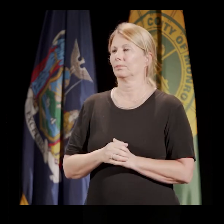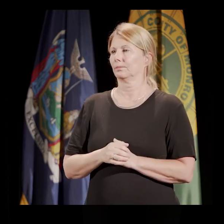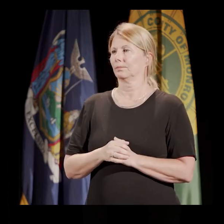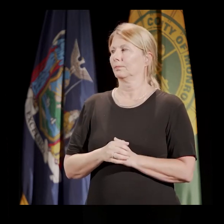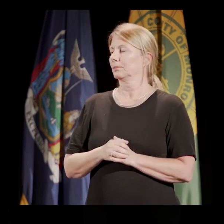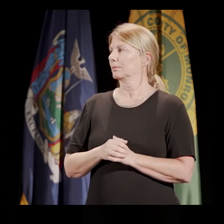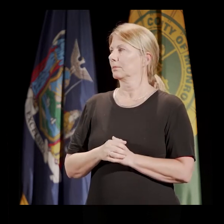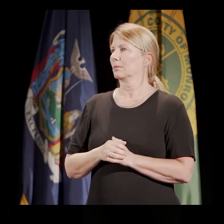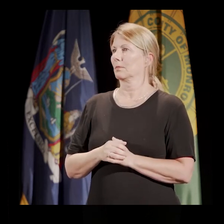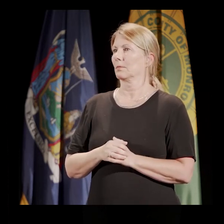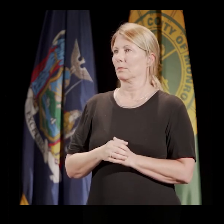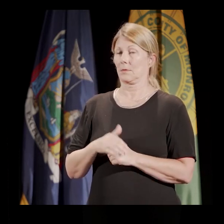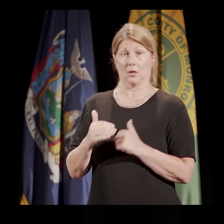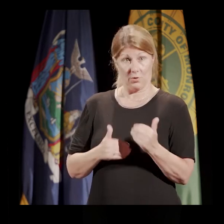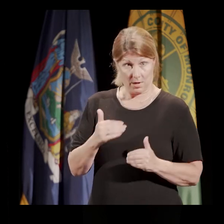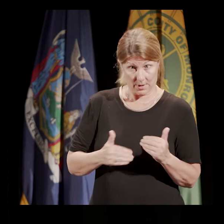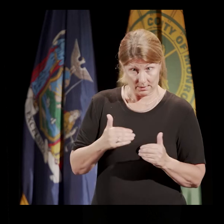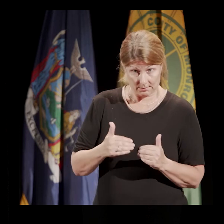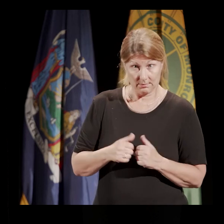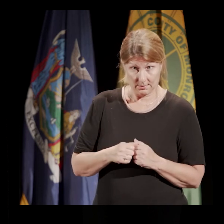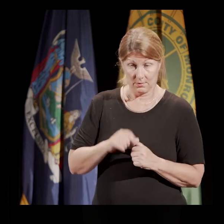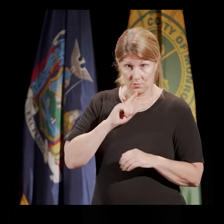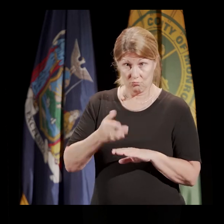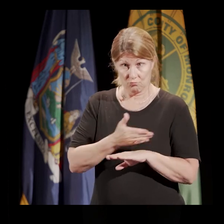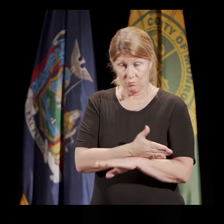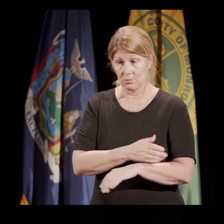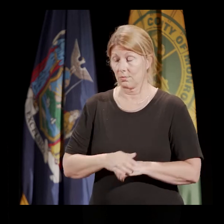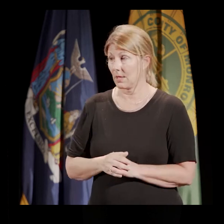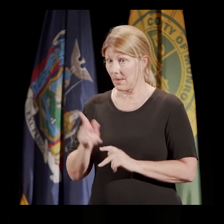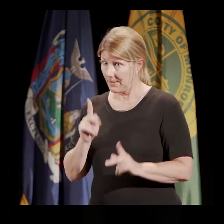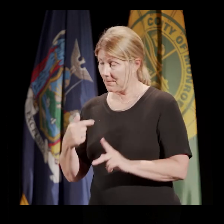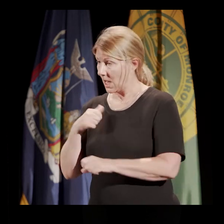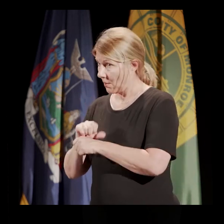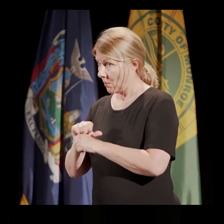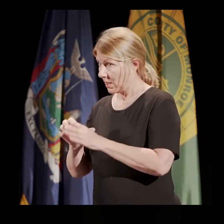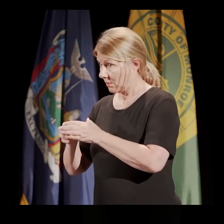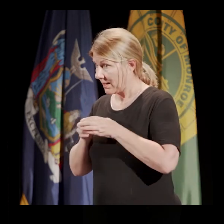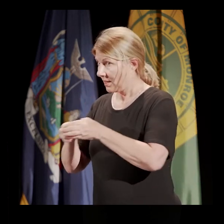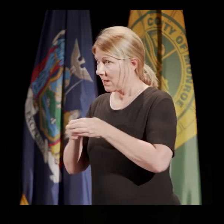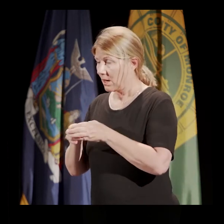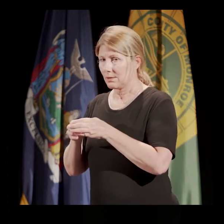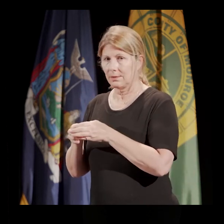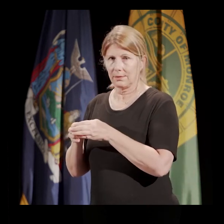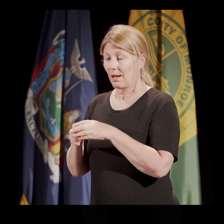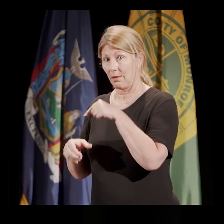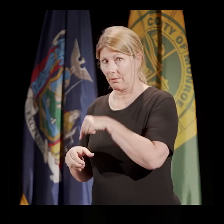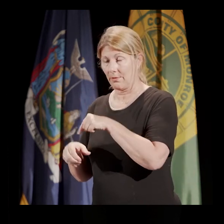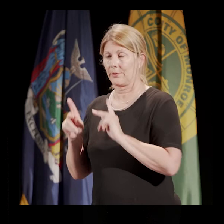The progress we're making on these priorities and the people I work with are the reason I come to work every